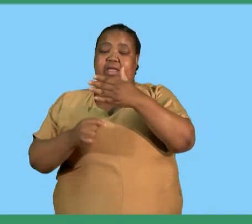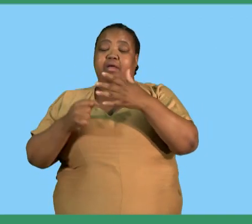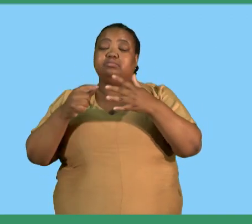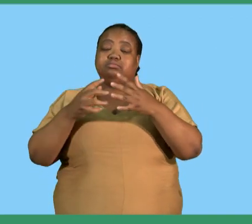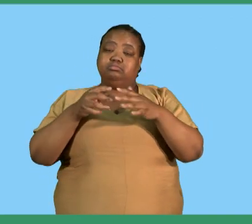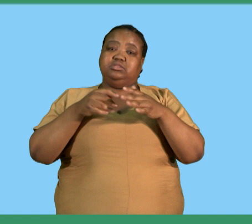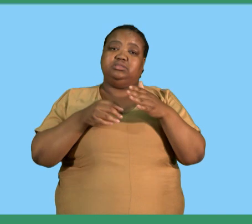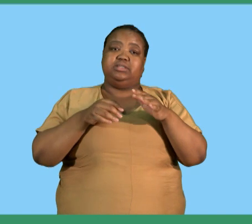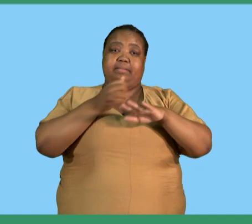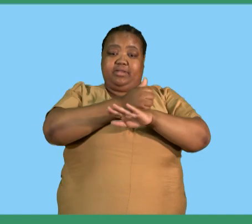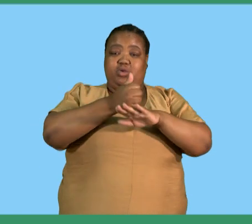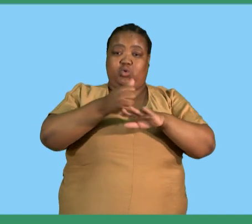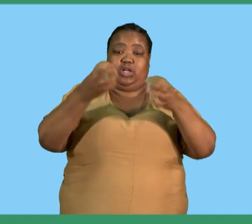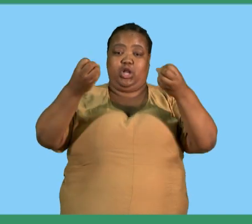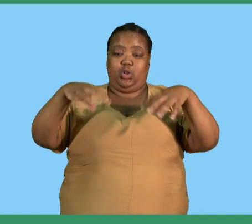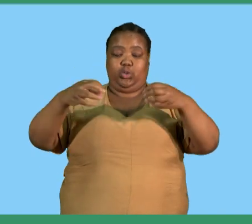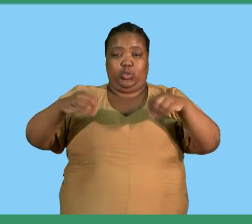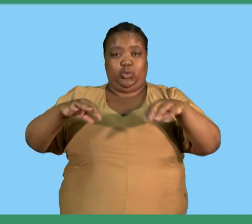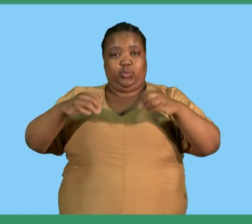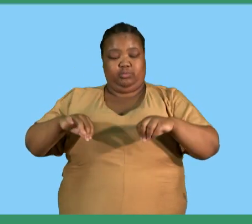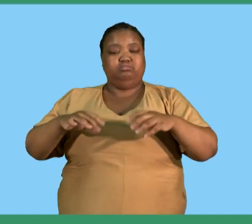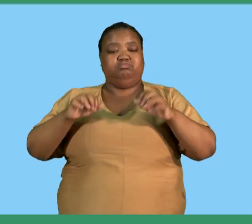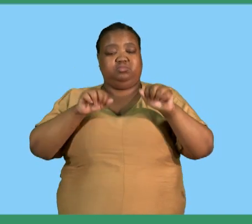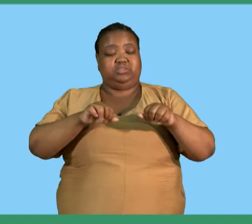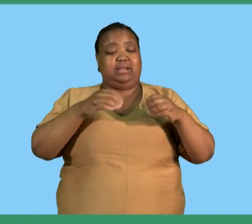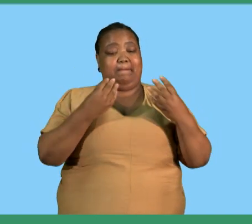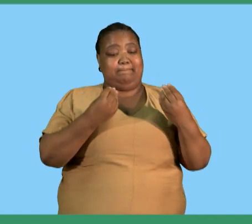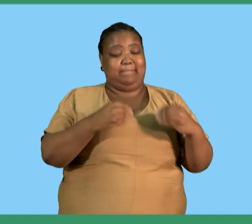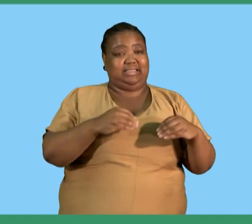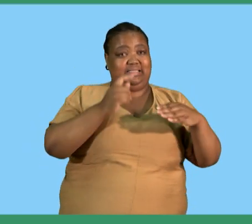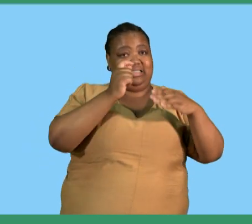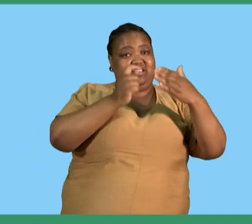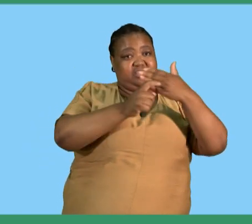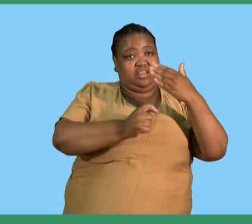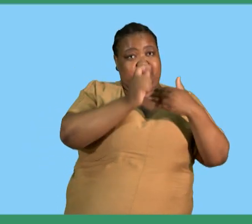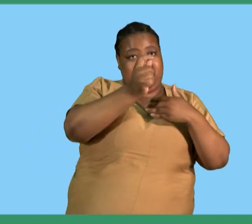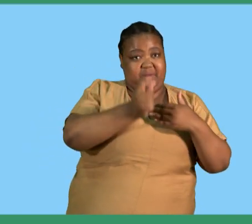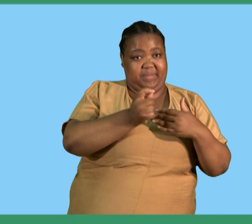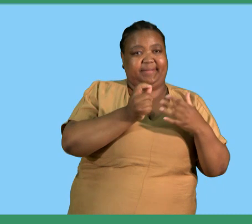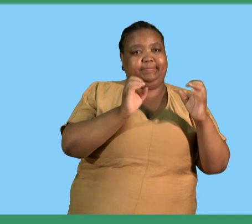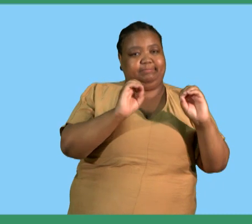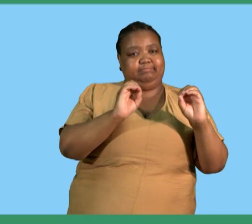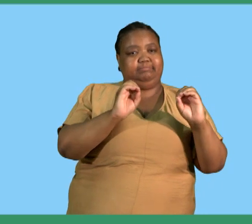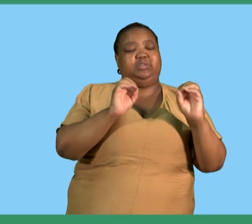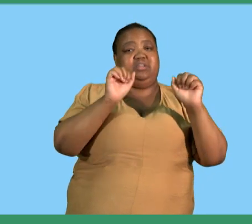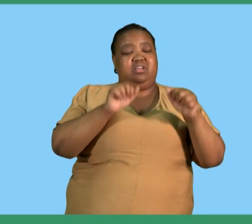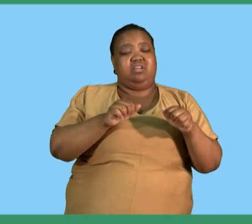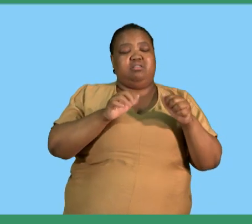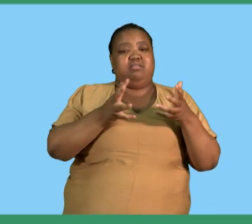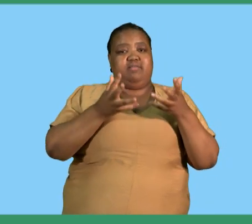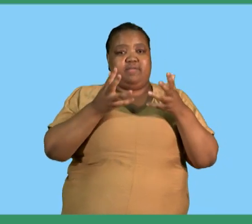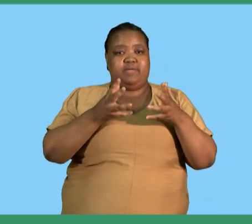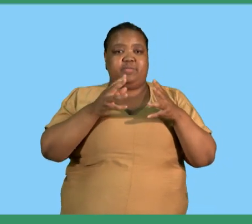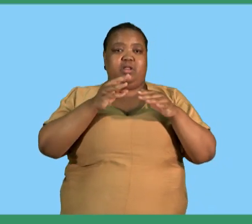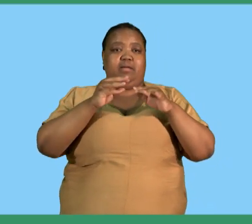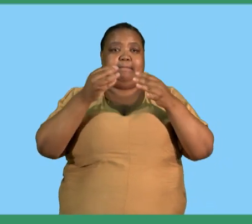tax evasion is reported, who would want to invest in a business that does the wrong things? Nobody. Some businesses